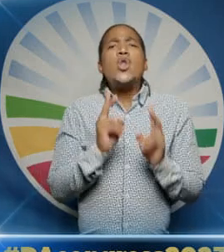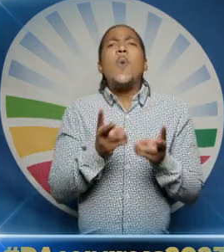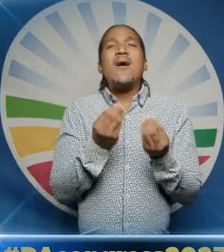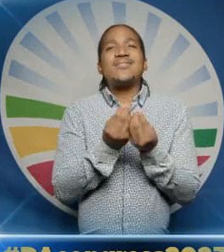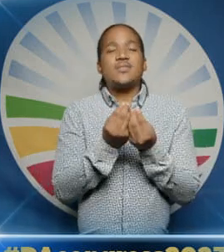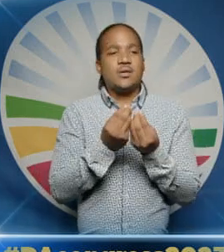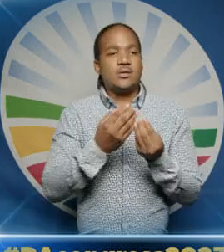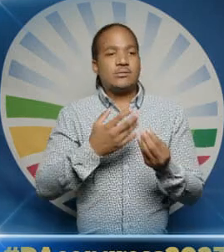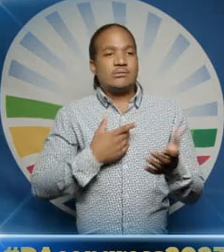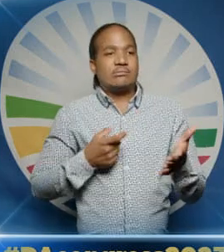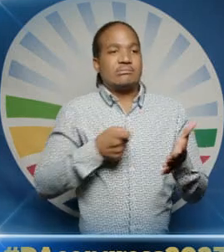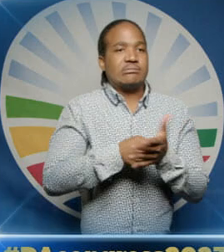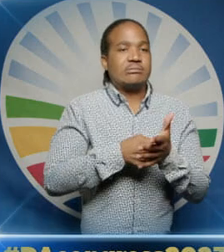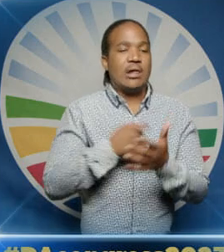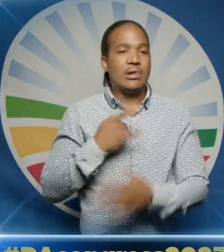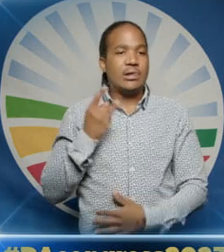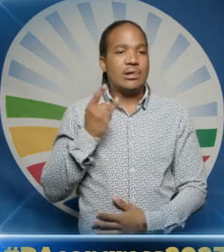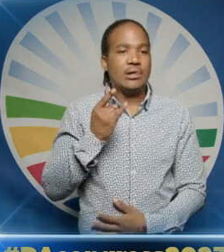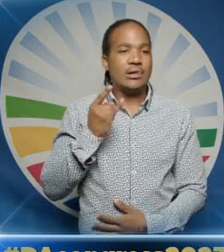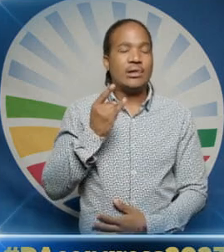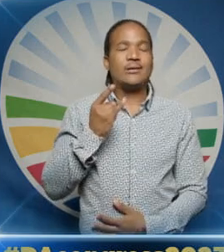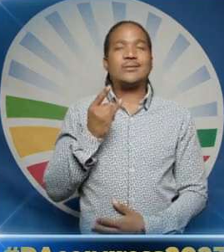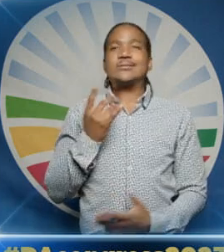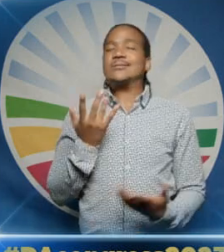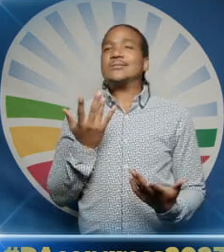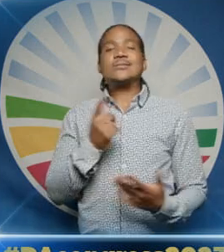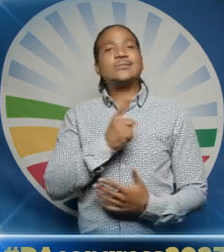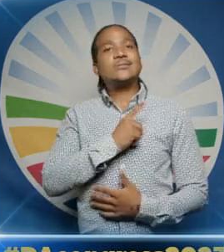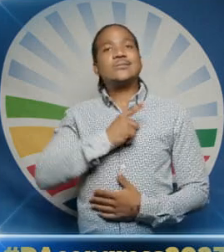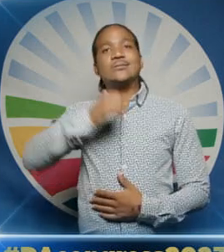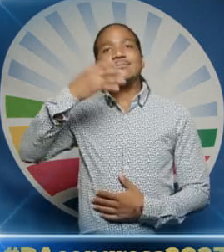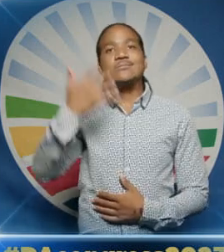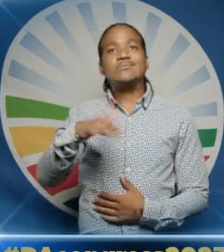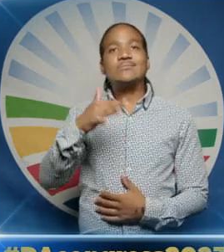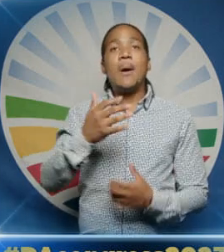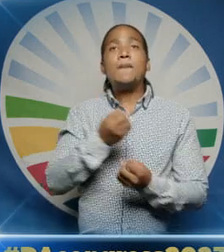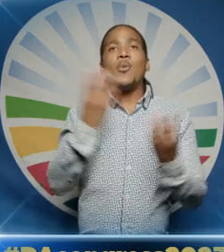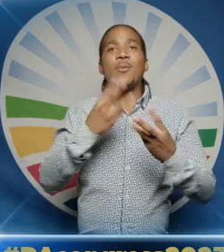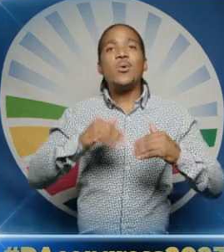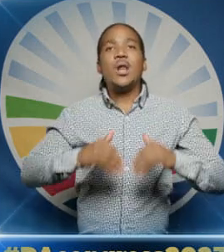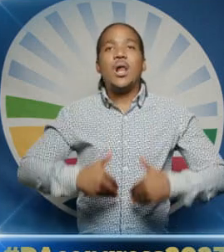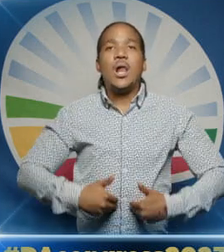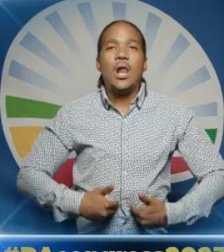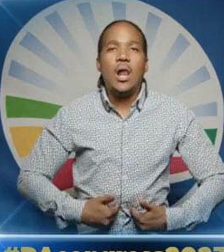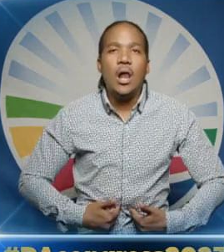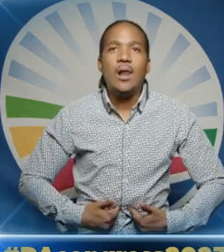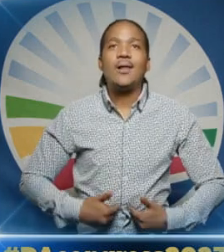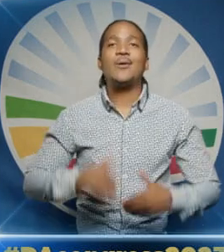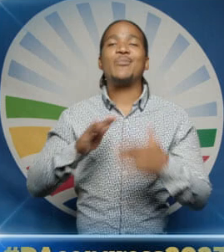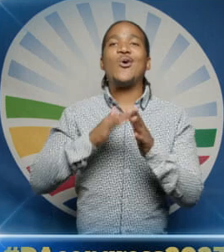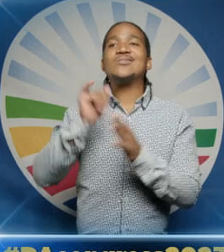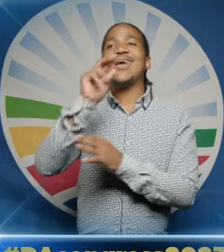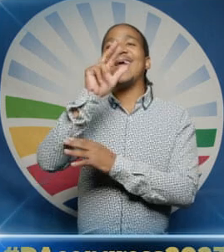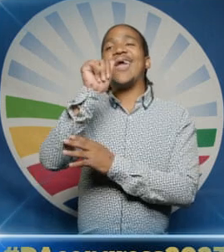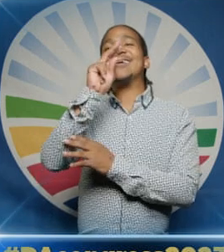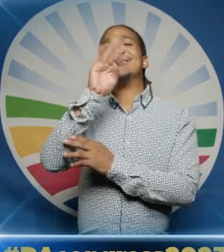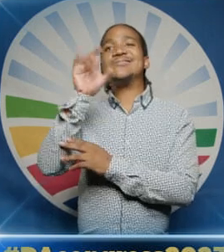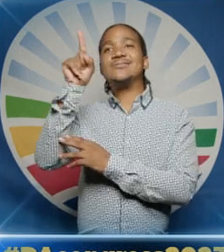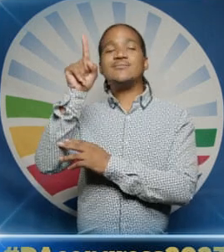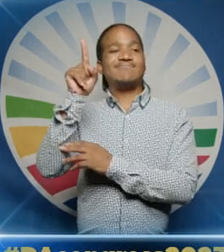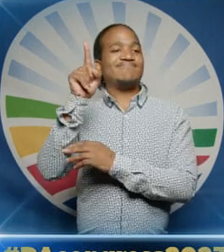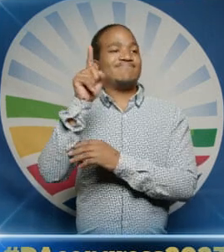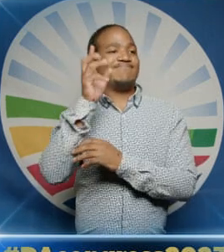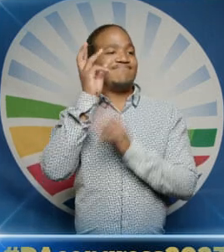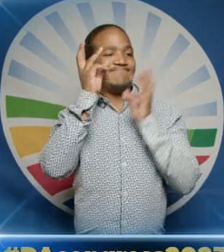kuncindi. Abantu bayafa indlala urhulumente we-ANC ebukele. This is why the DA